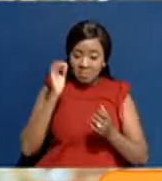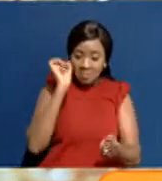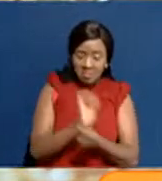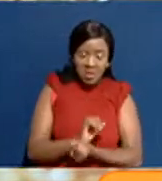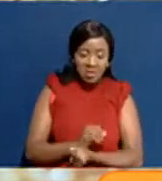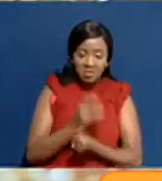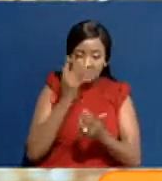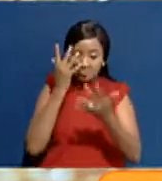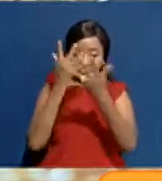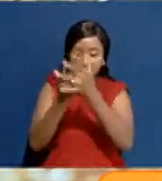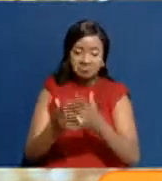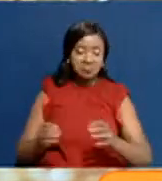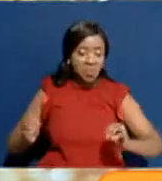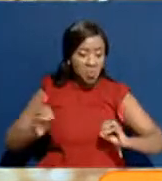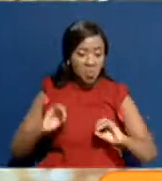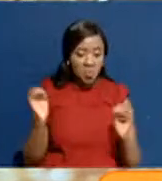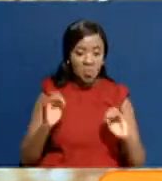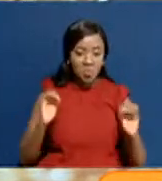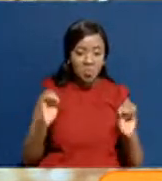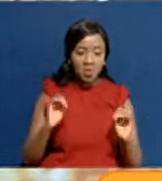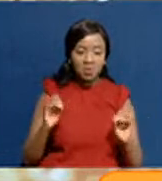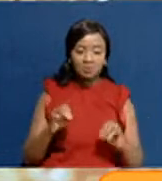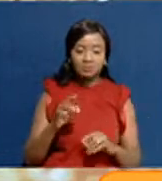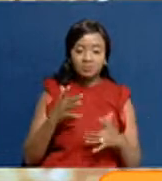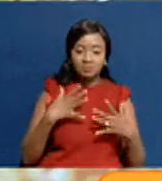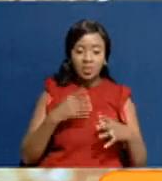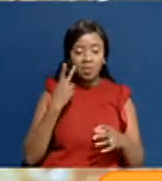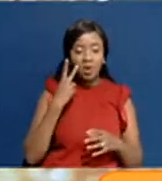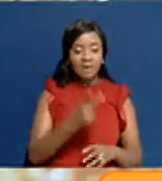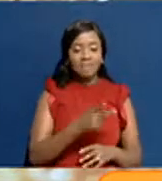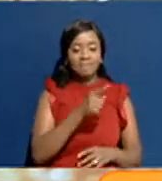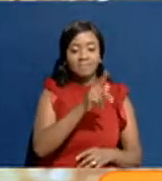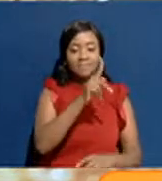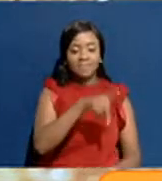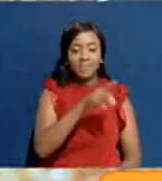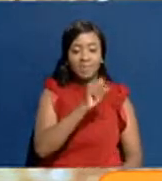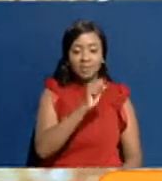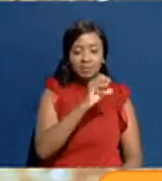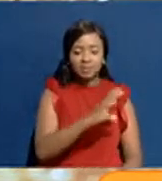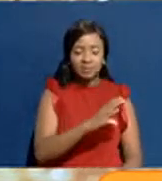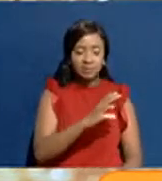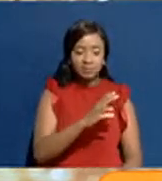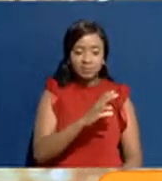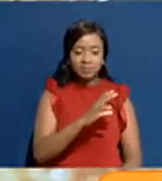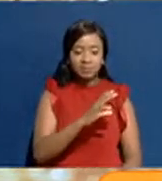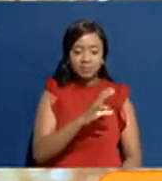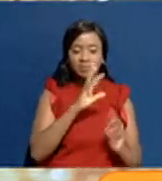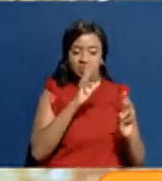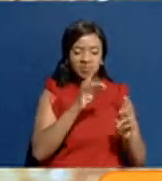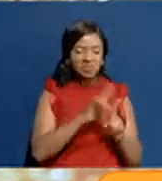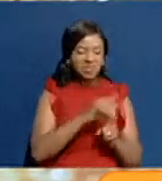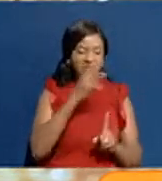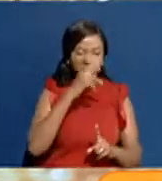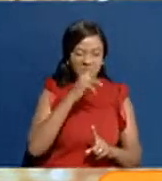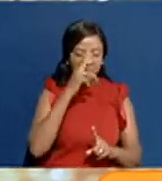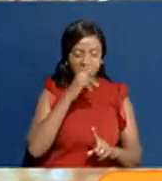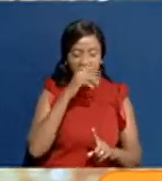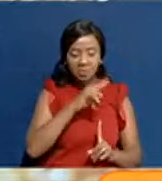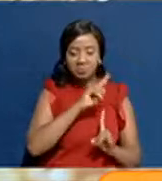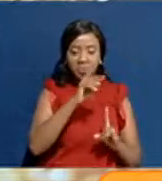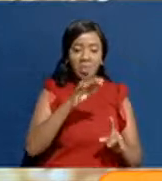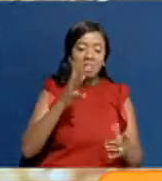thrown behind bars. Those people treated that PAC thing, you know, literally like a joke. They went and said what they